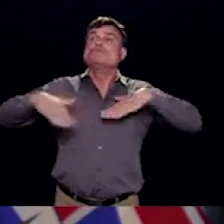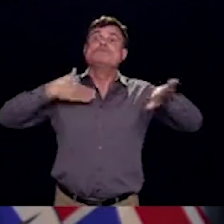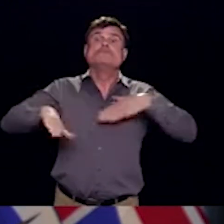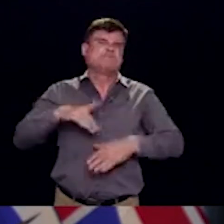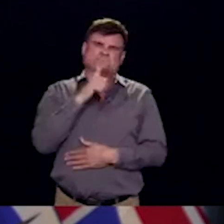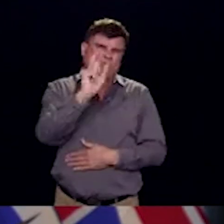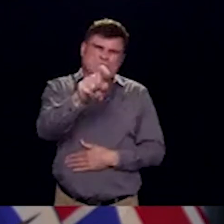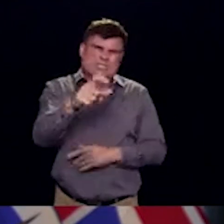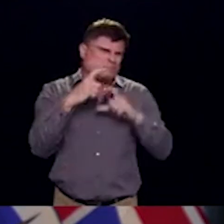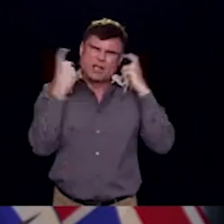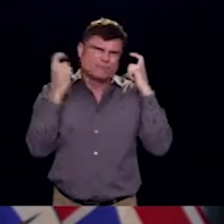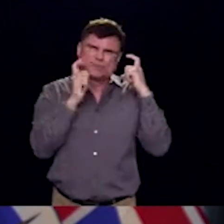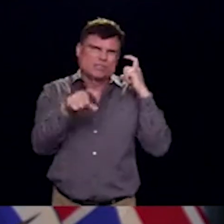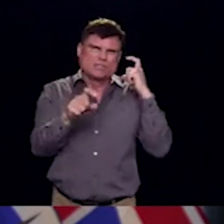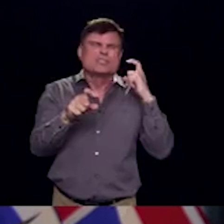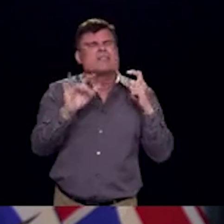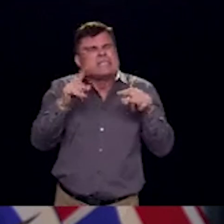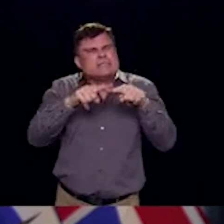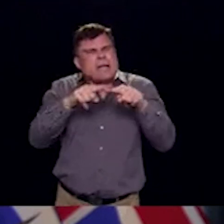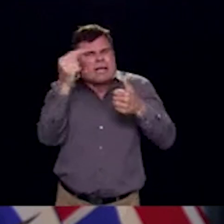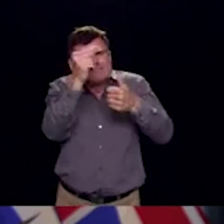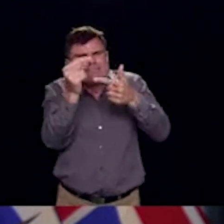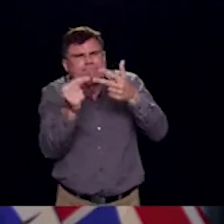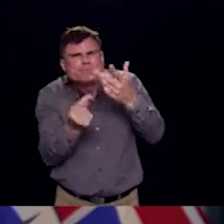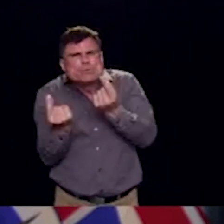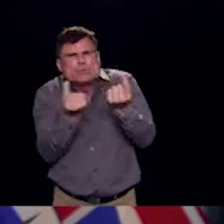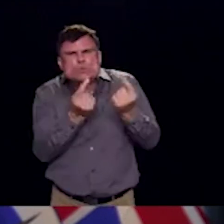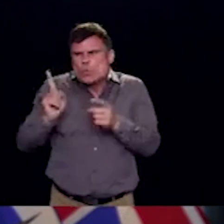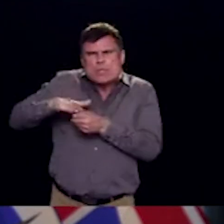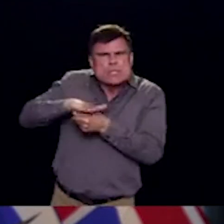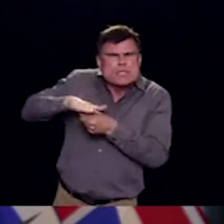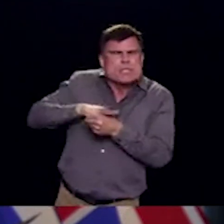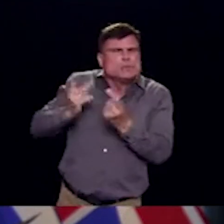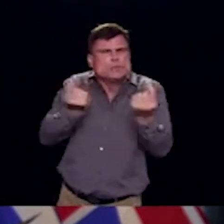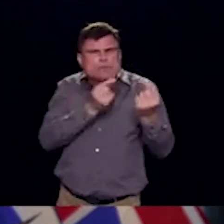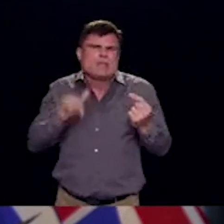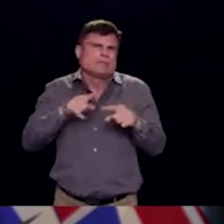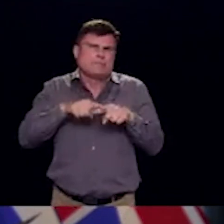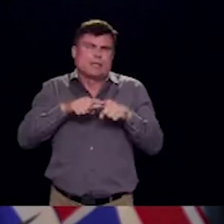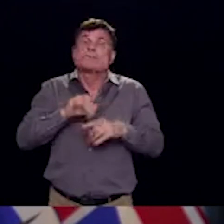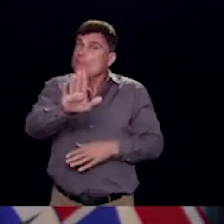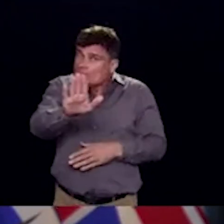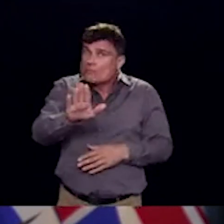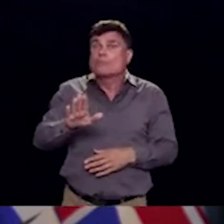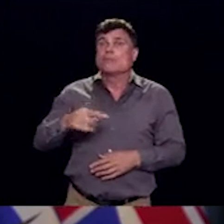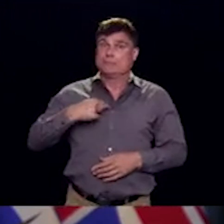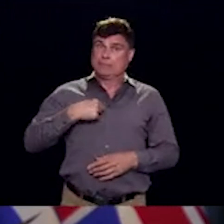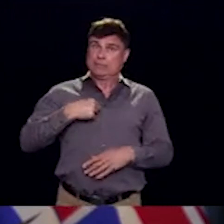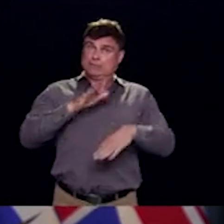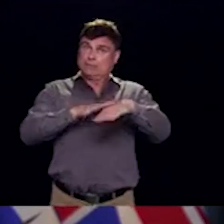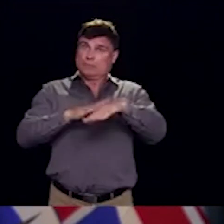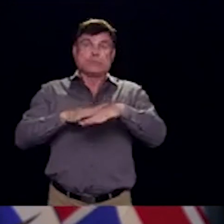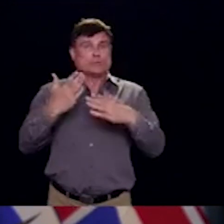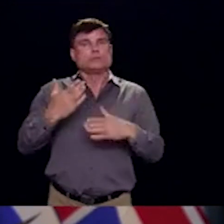those situations as they pop up. So yes, I do think it's an important layer, but it doesn't replace the other layers